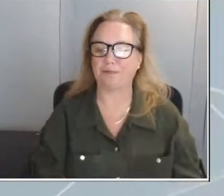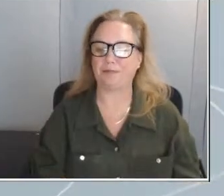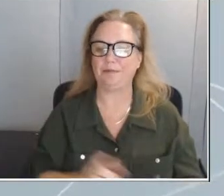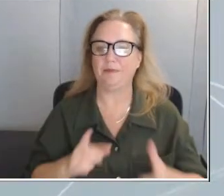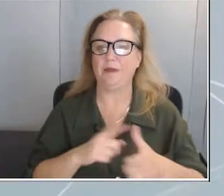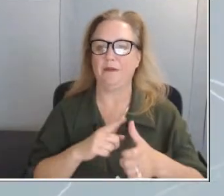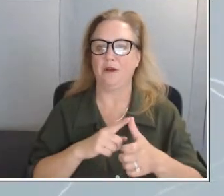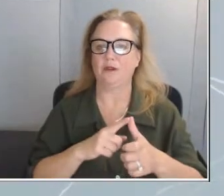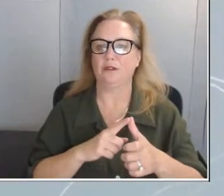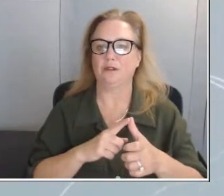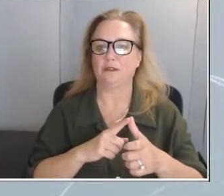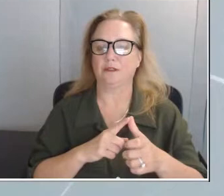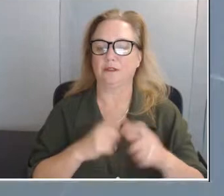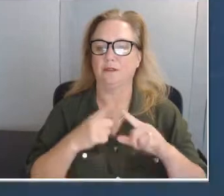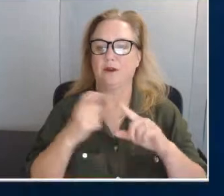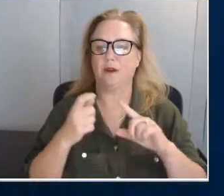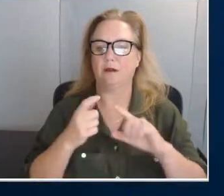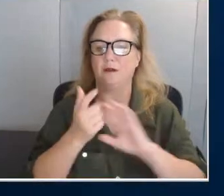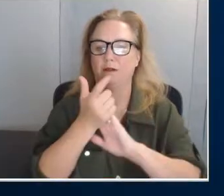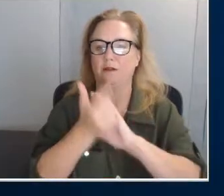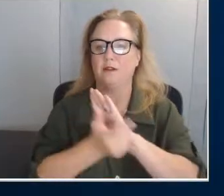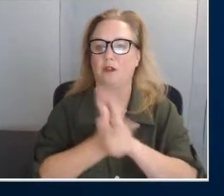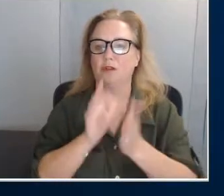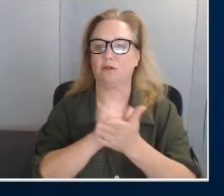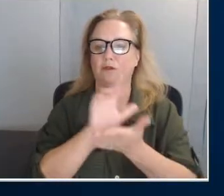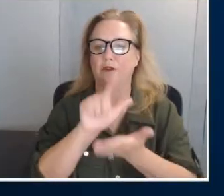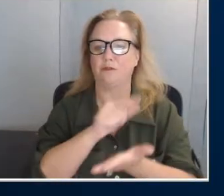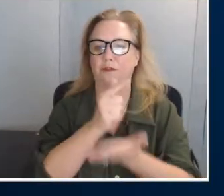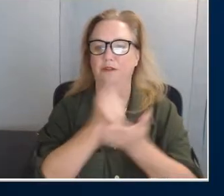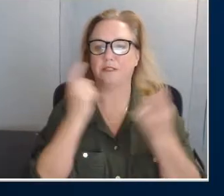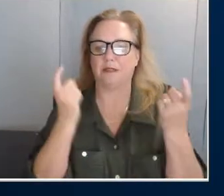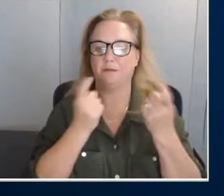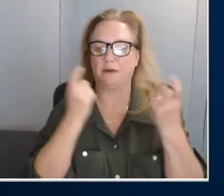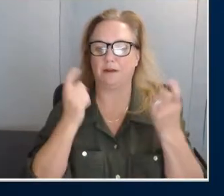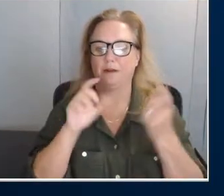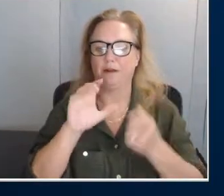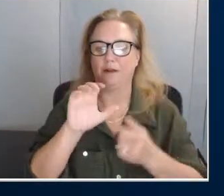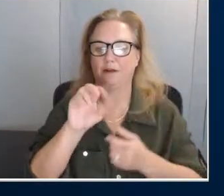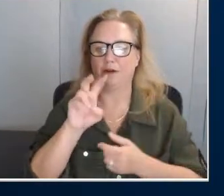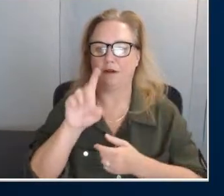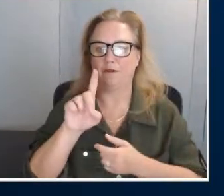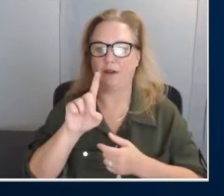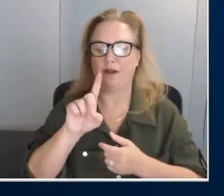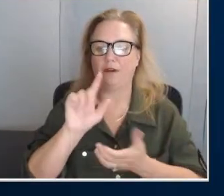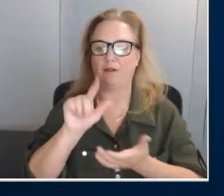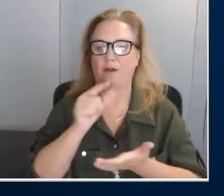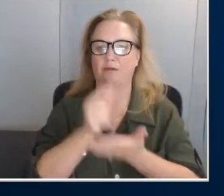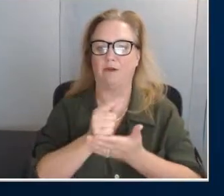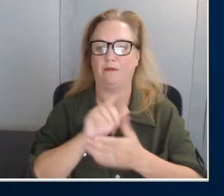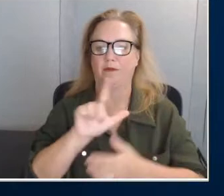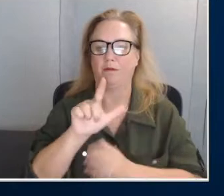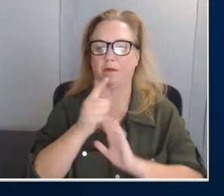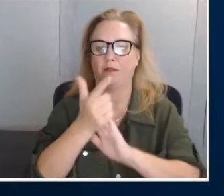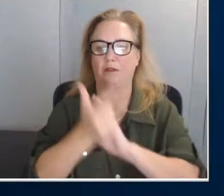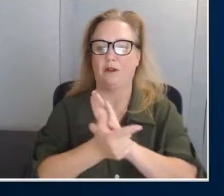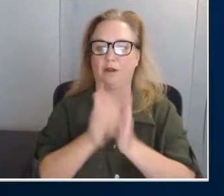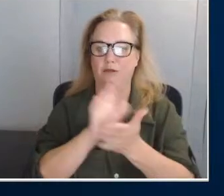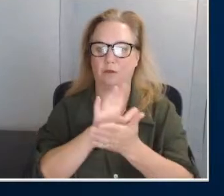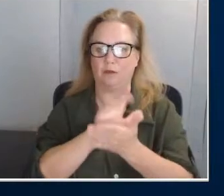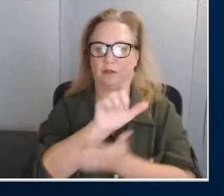first one was from my law school graduation celebration. It was actually during COVID. So I graduated from law school in